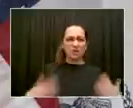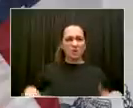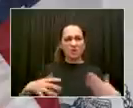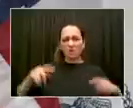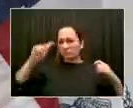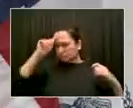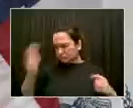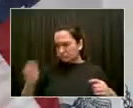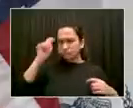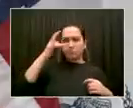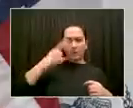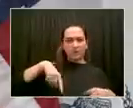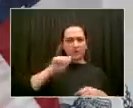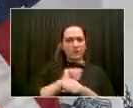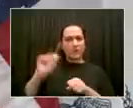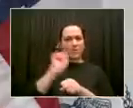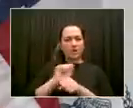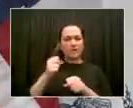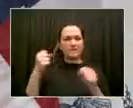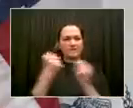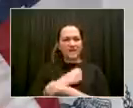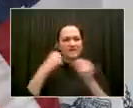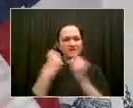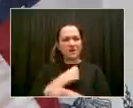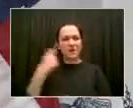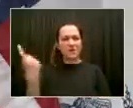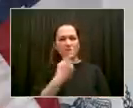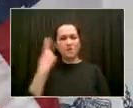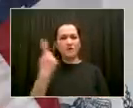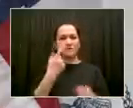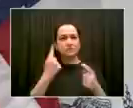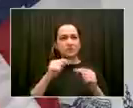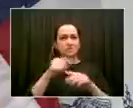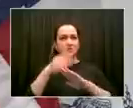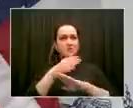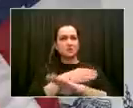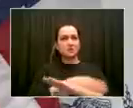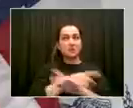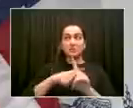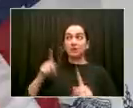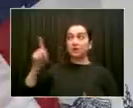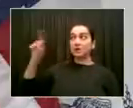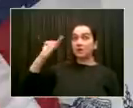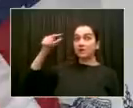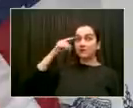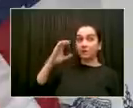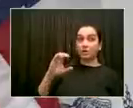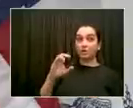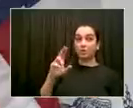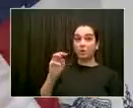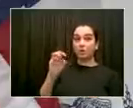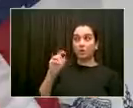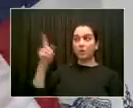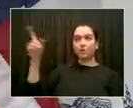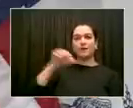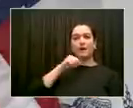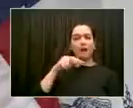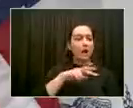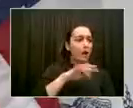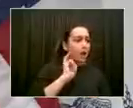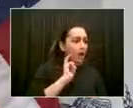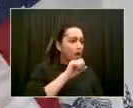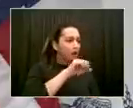not denigrate it. But clearly, he's trying to distract attention from his own problems. He's